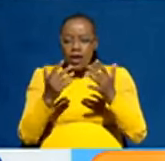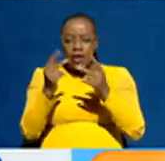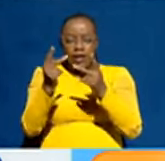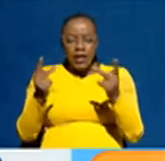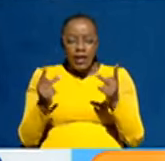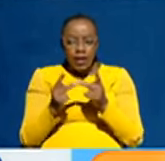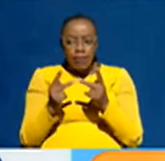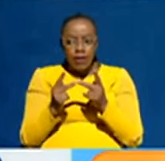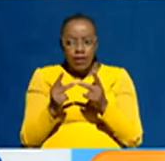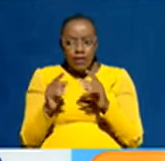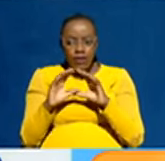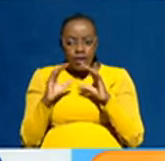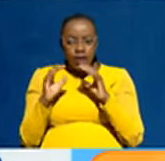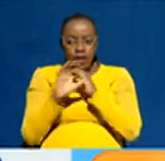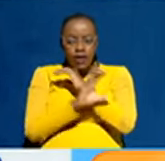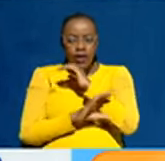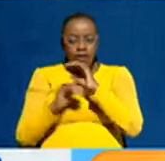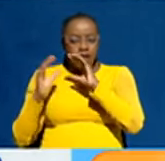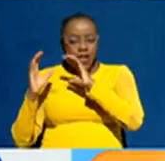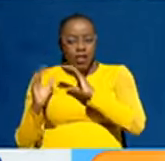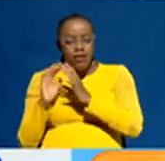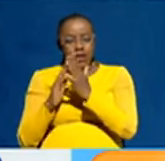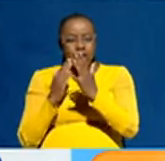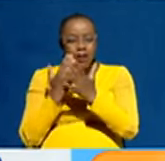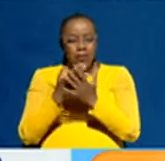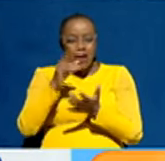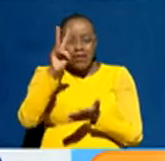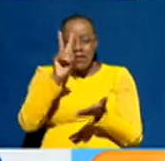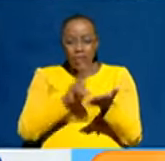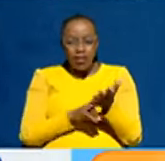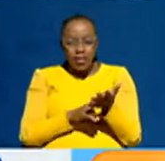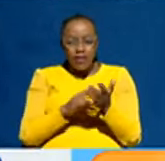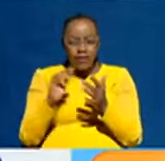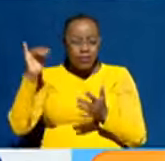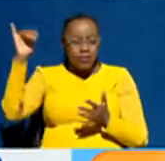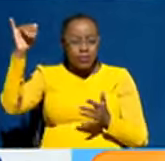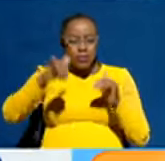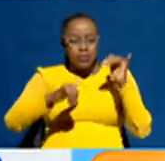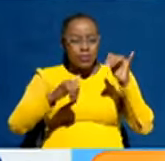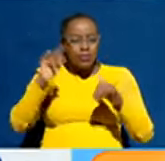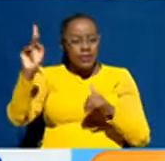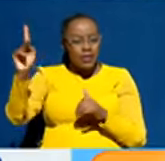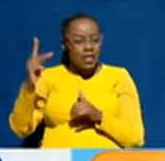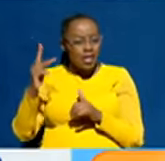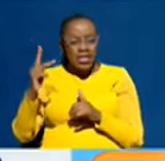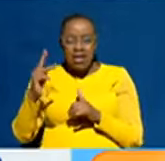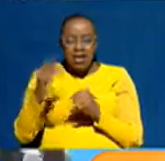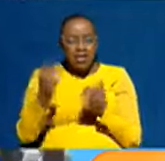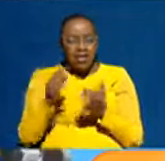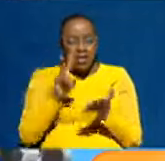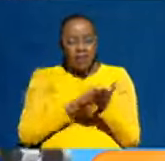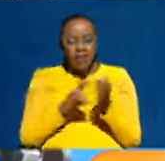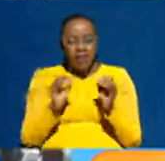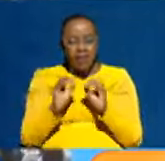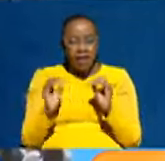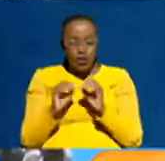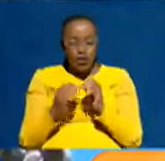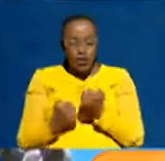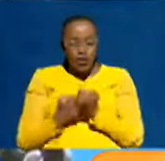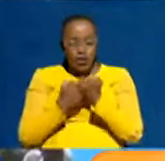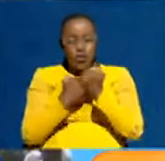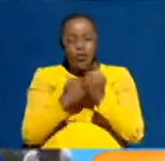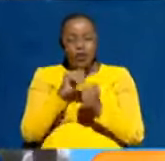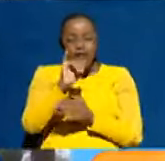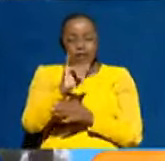globe to carry the burden of applying for a visa to come to Kenya. To echo